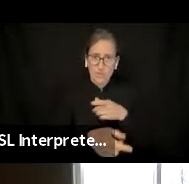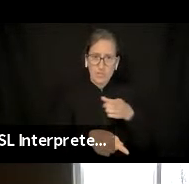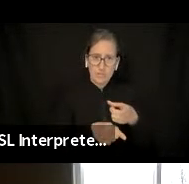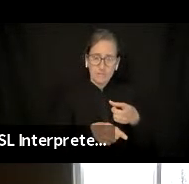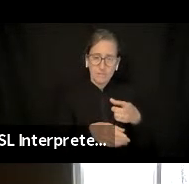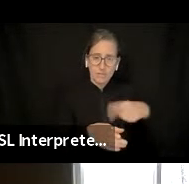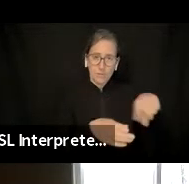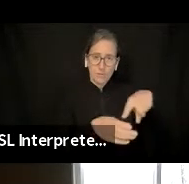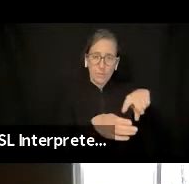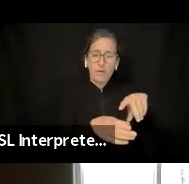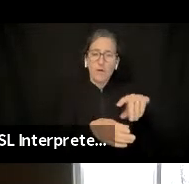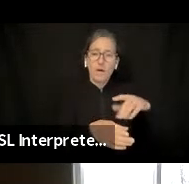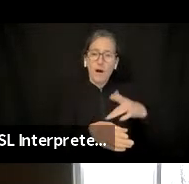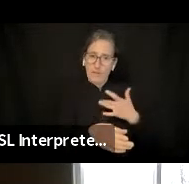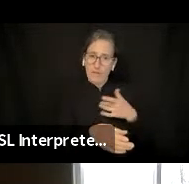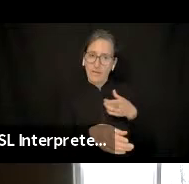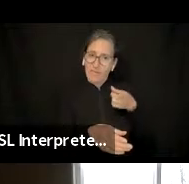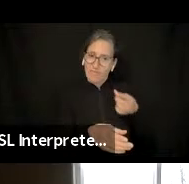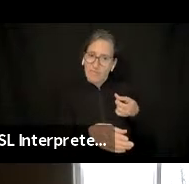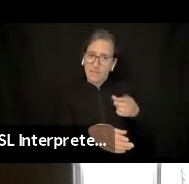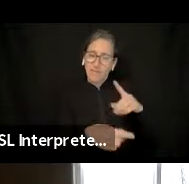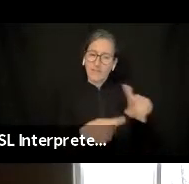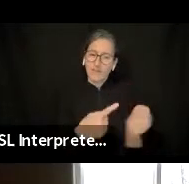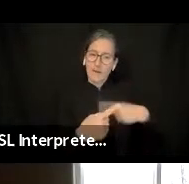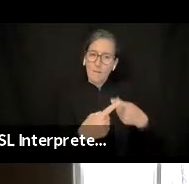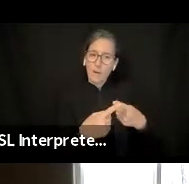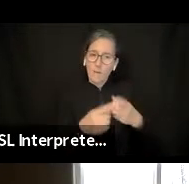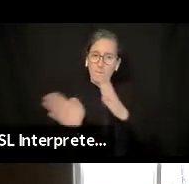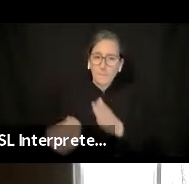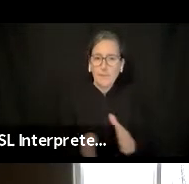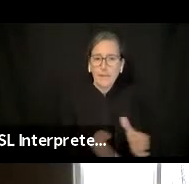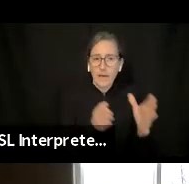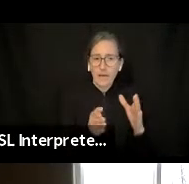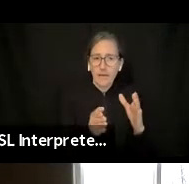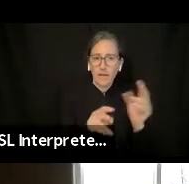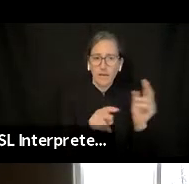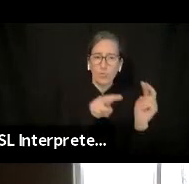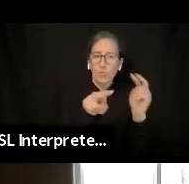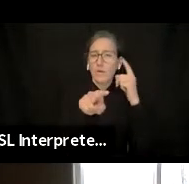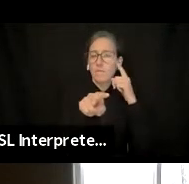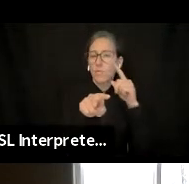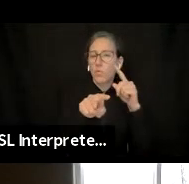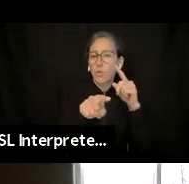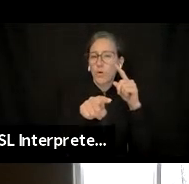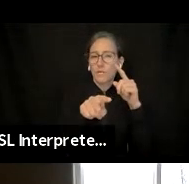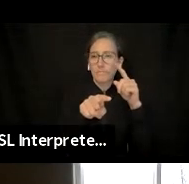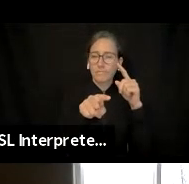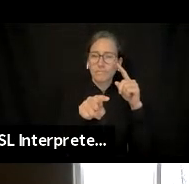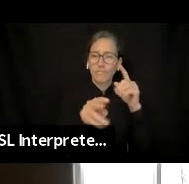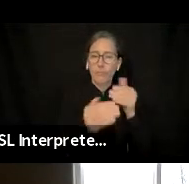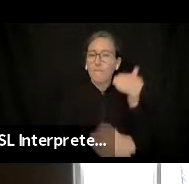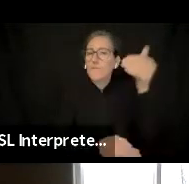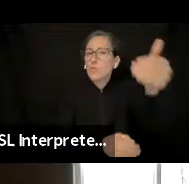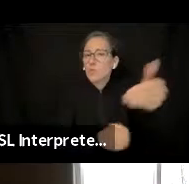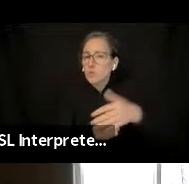really about planning and looking towards the future, it just felt like it would